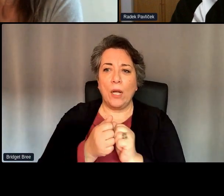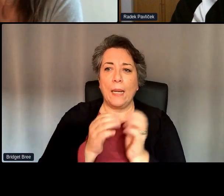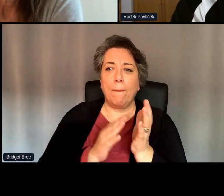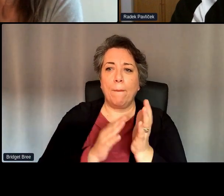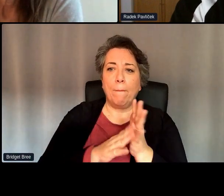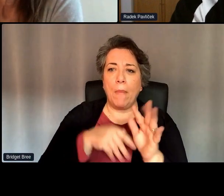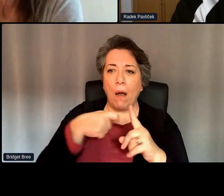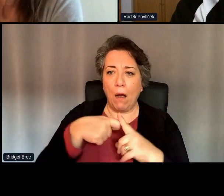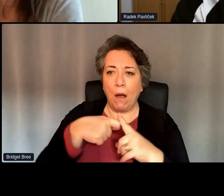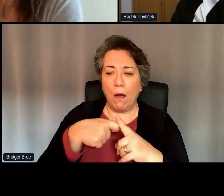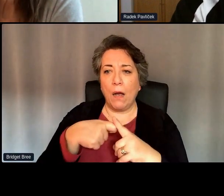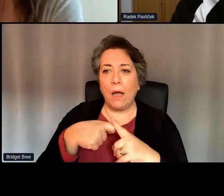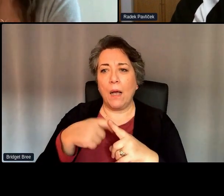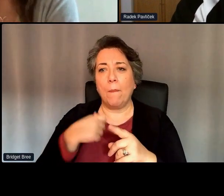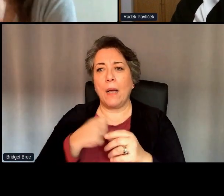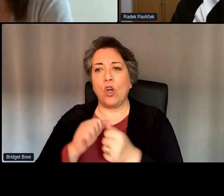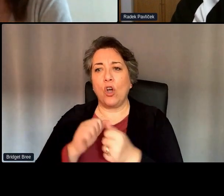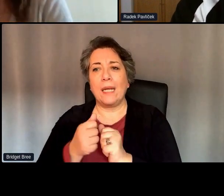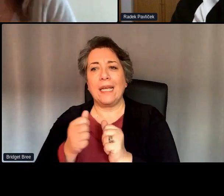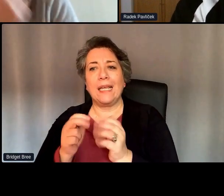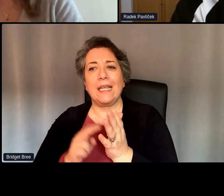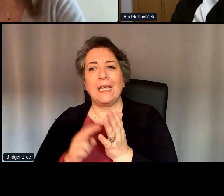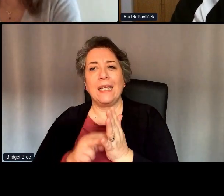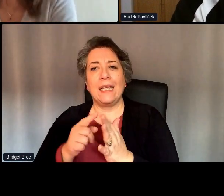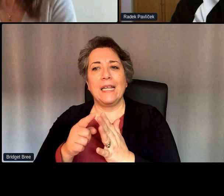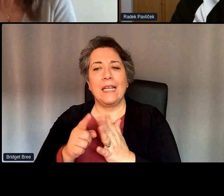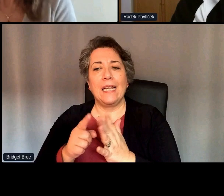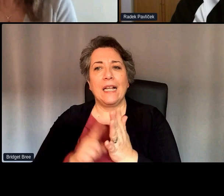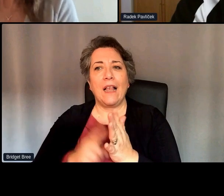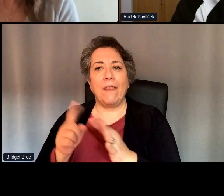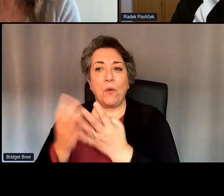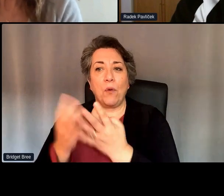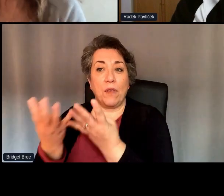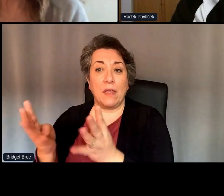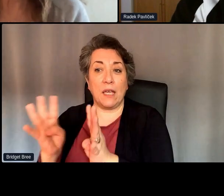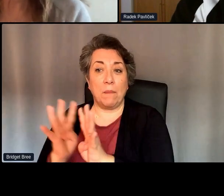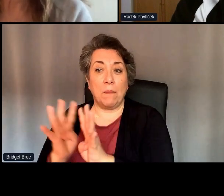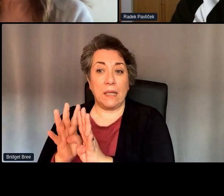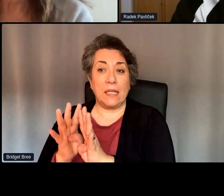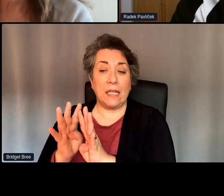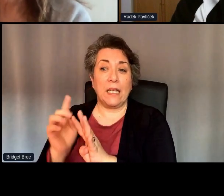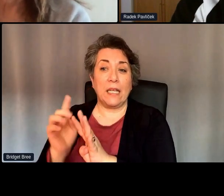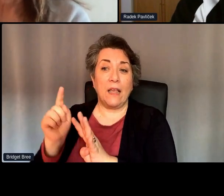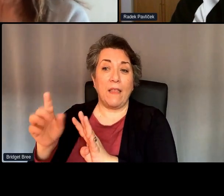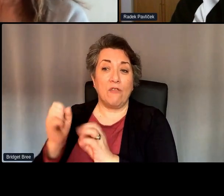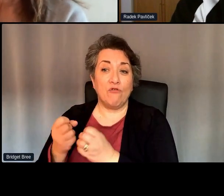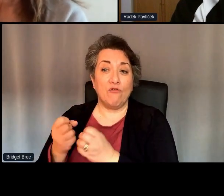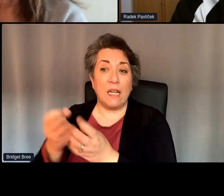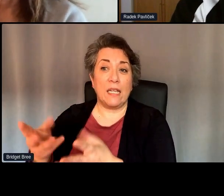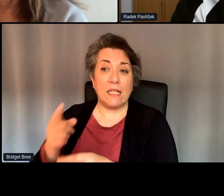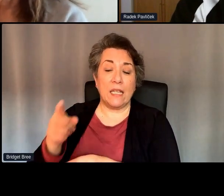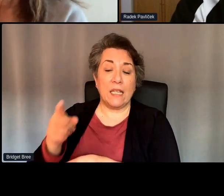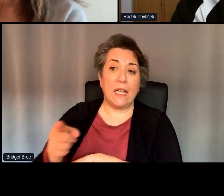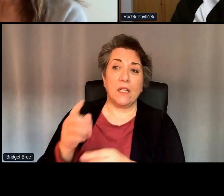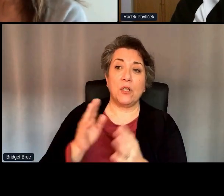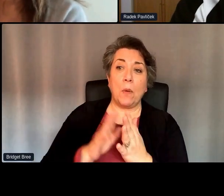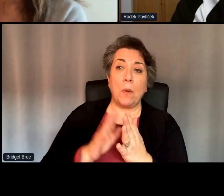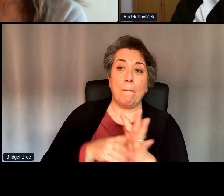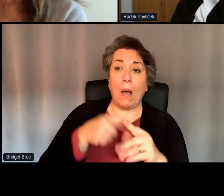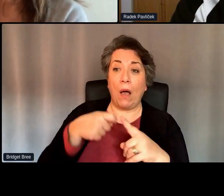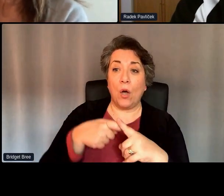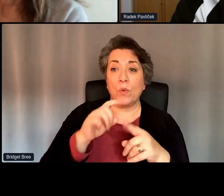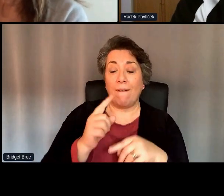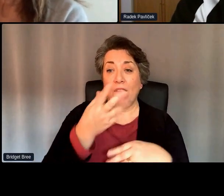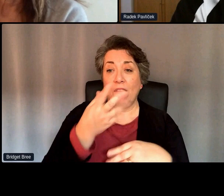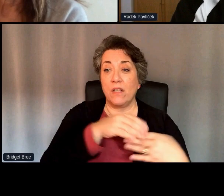part of the apprenticeship committee that released it. It's an official standard in the UK. So Mark was our first apprenticeship. There was no